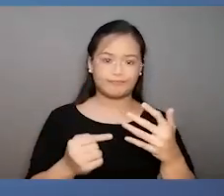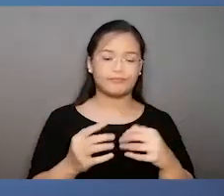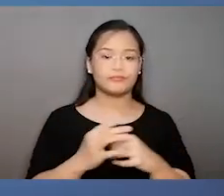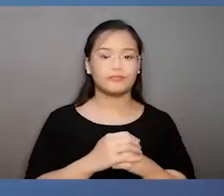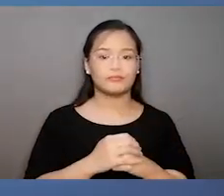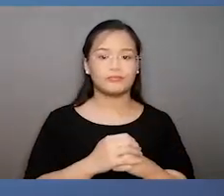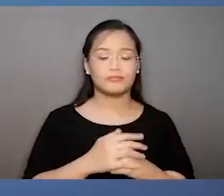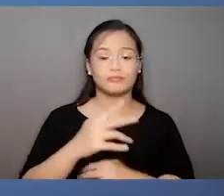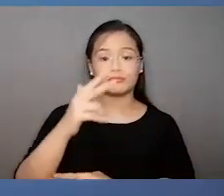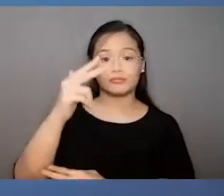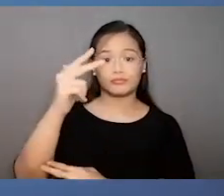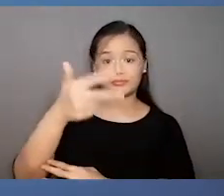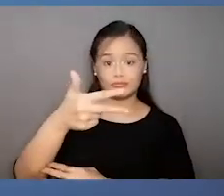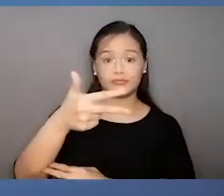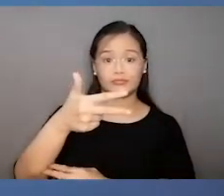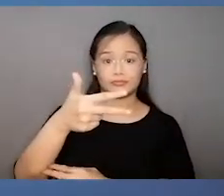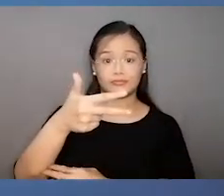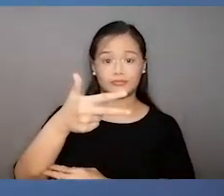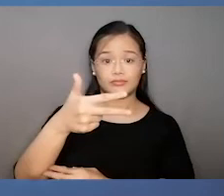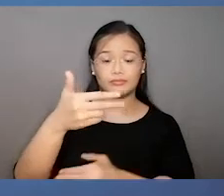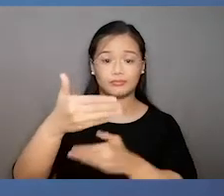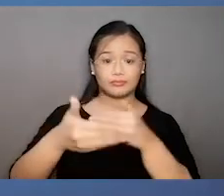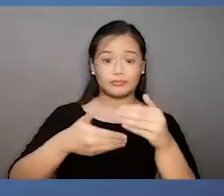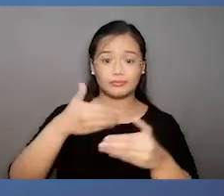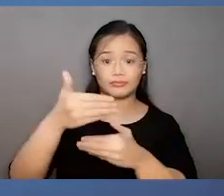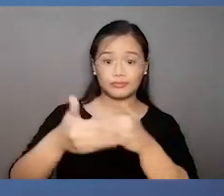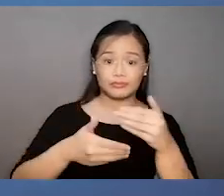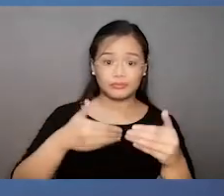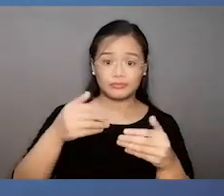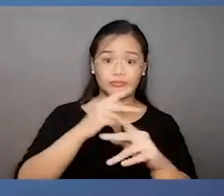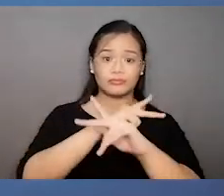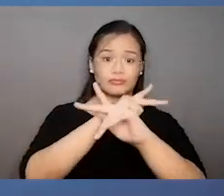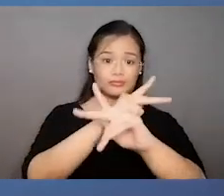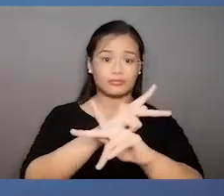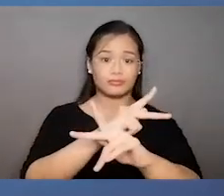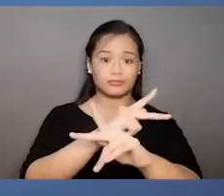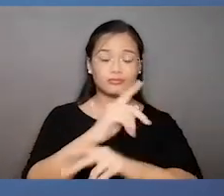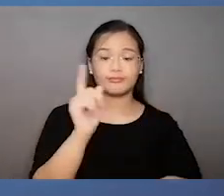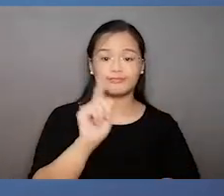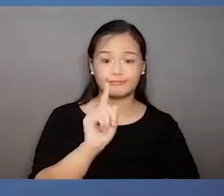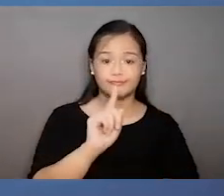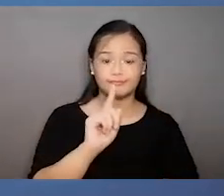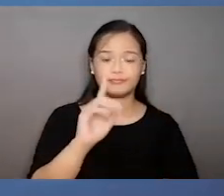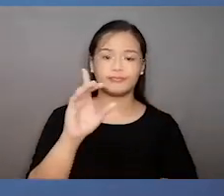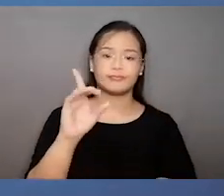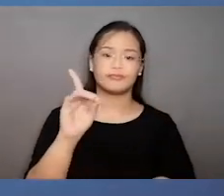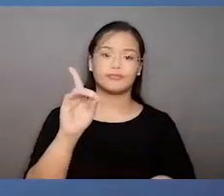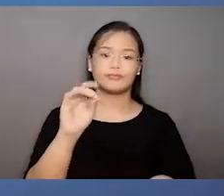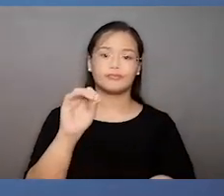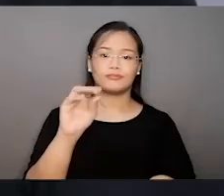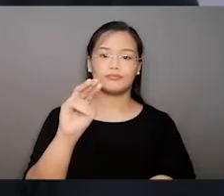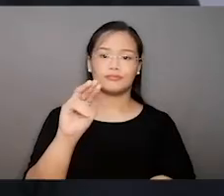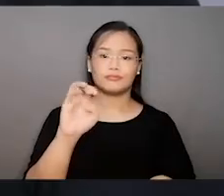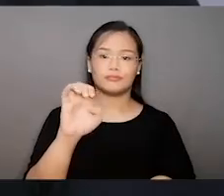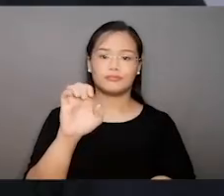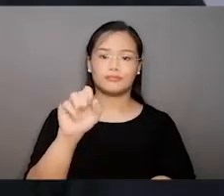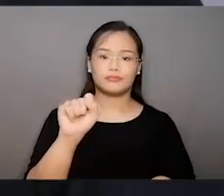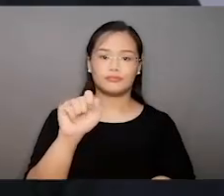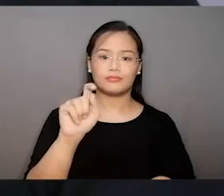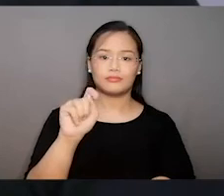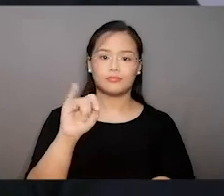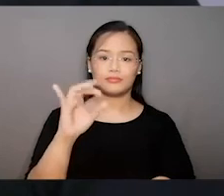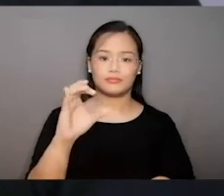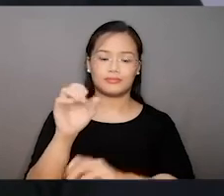third enforcement mechanism or system of protection is what we call the domestic system. The